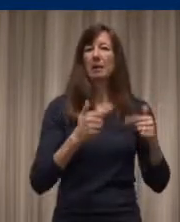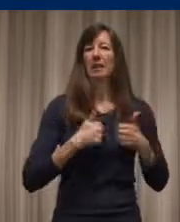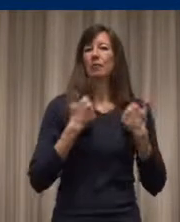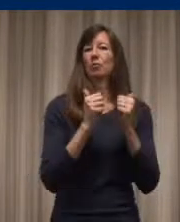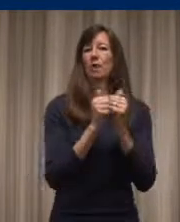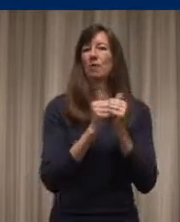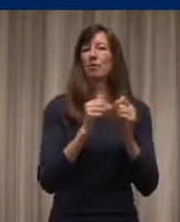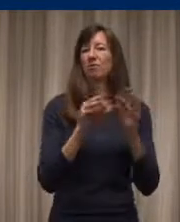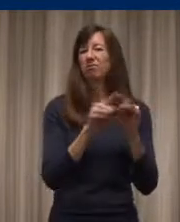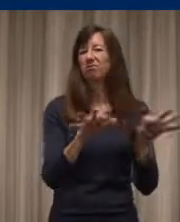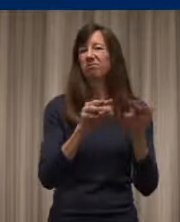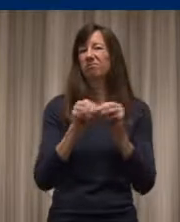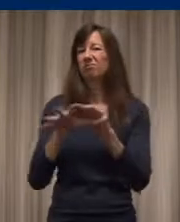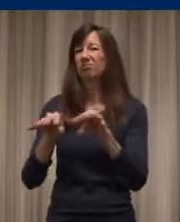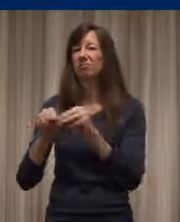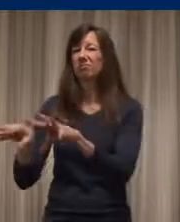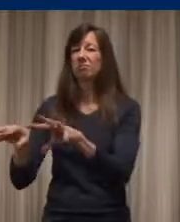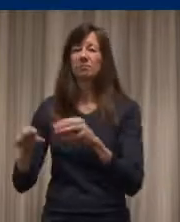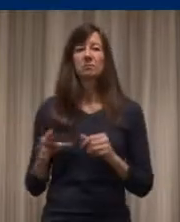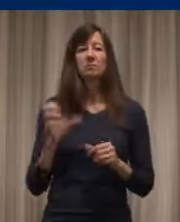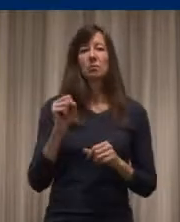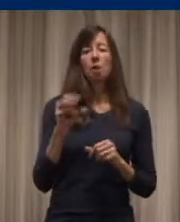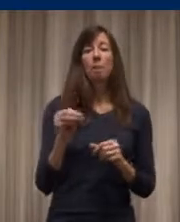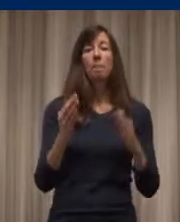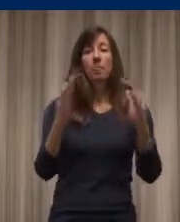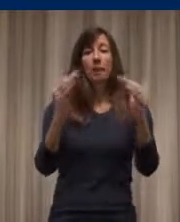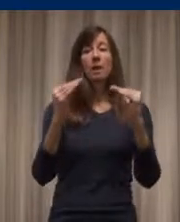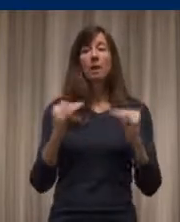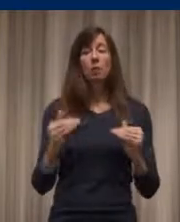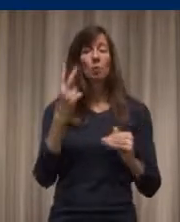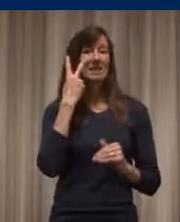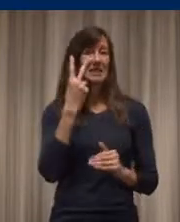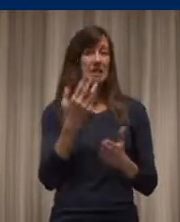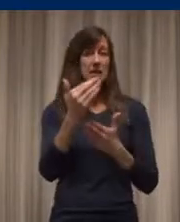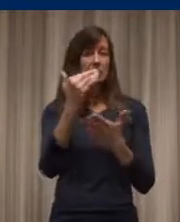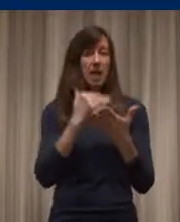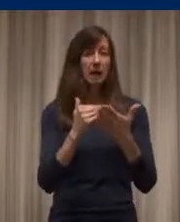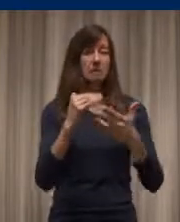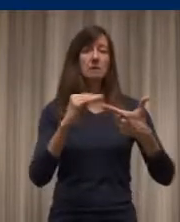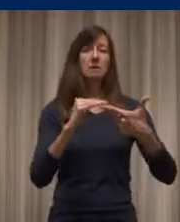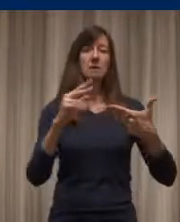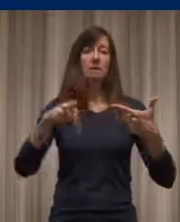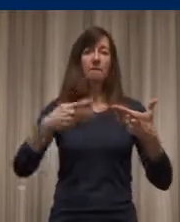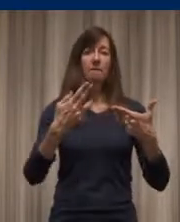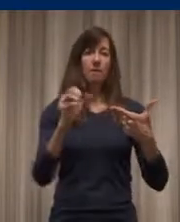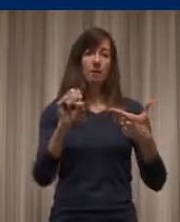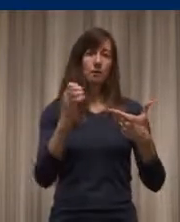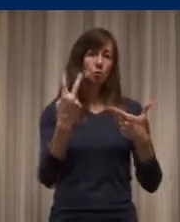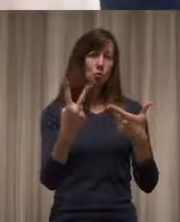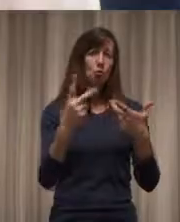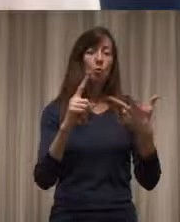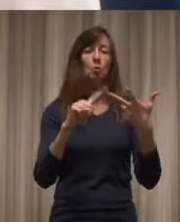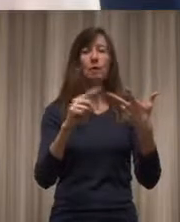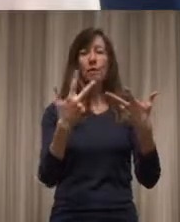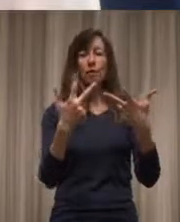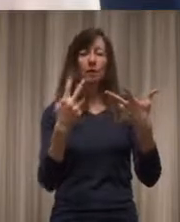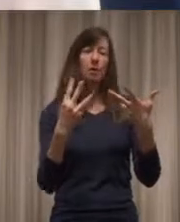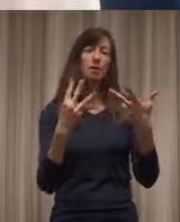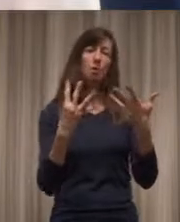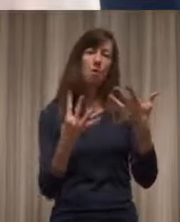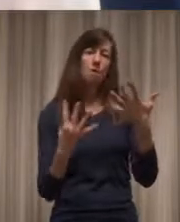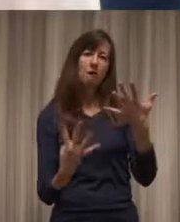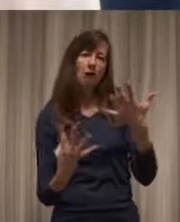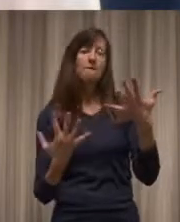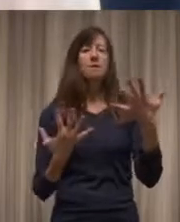workers in phase 2, and you can see phase 3, 4, 5. The key thing here is that in the